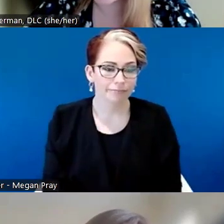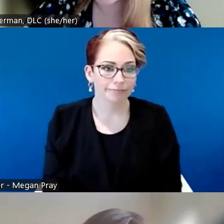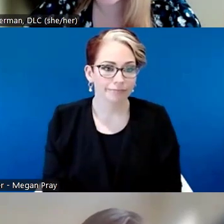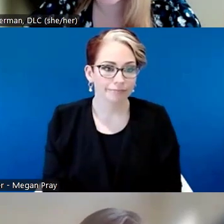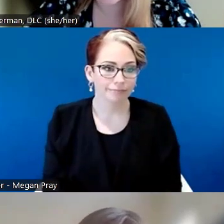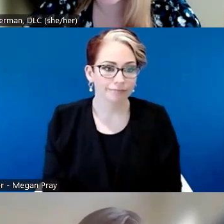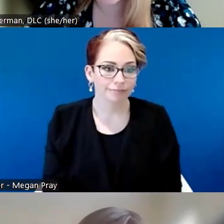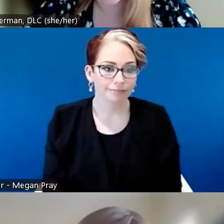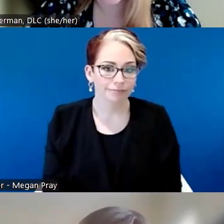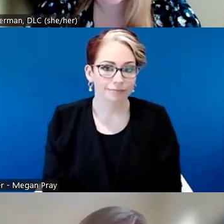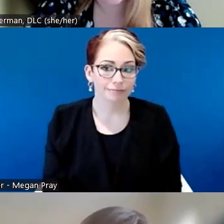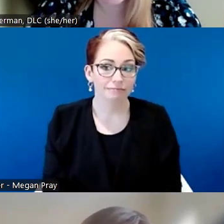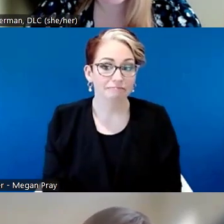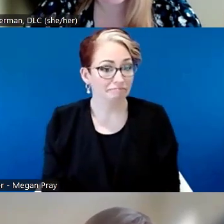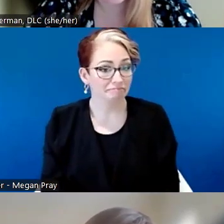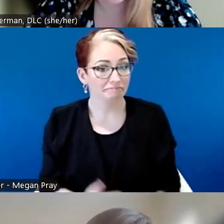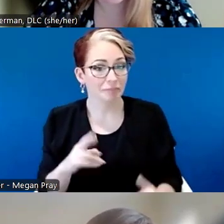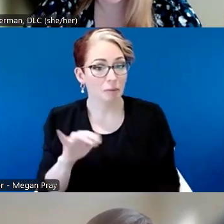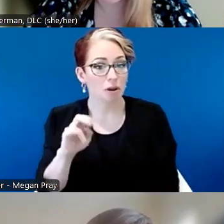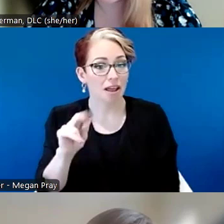You want to move on, Brianna?